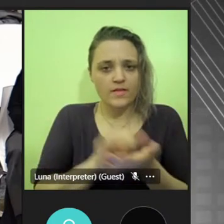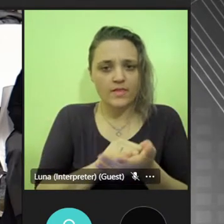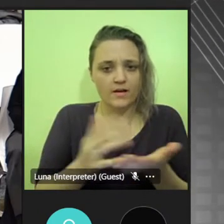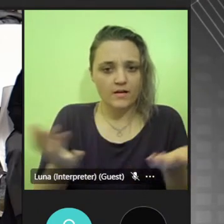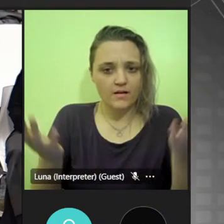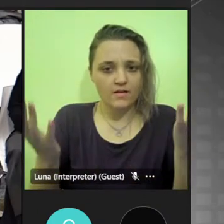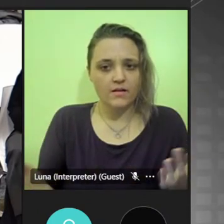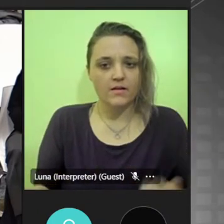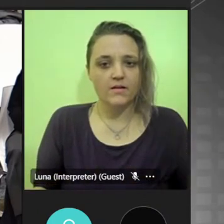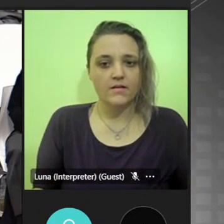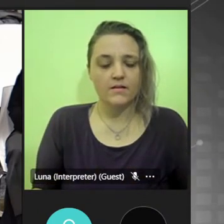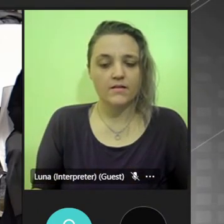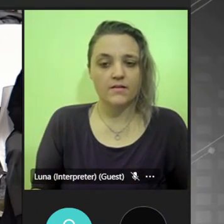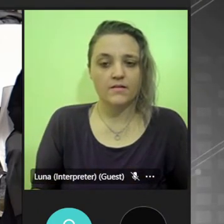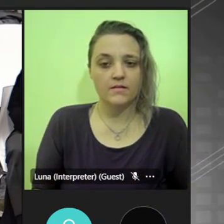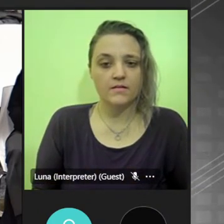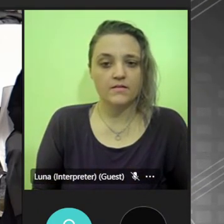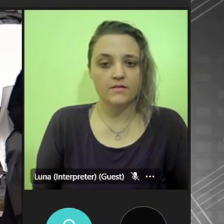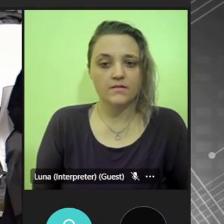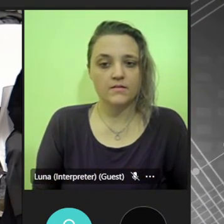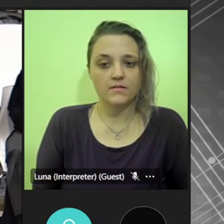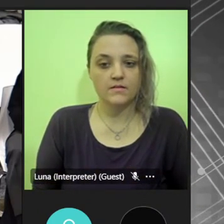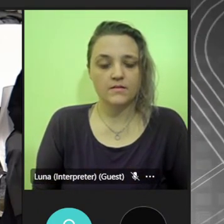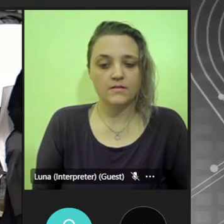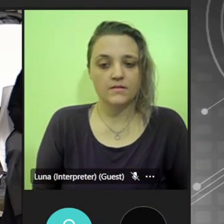what would y'all going to do about this